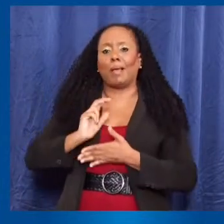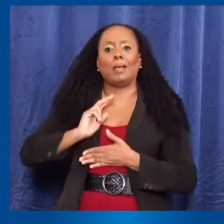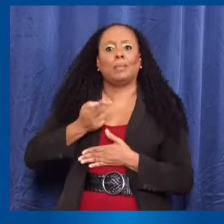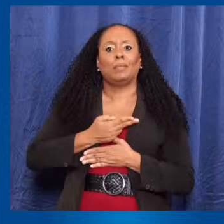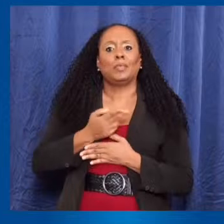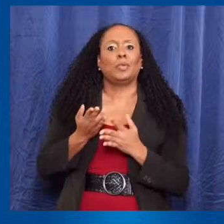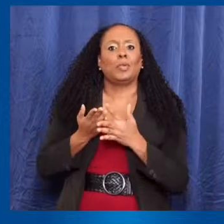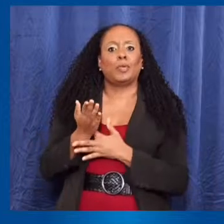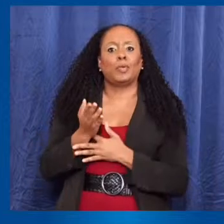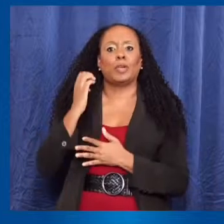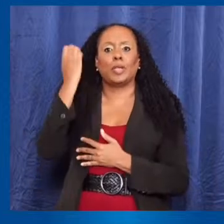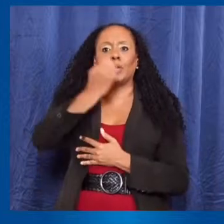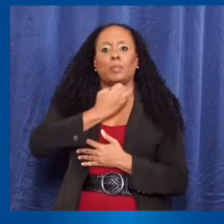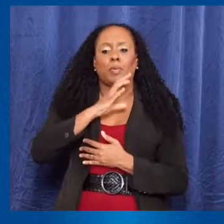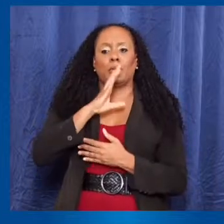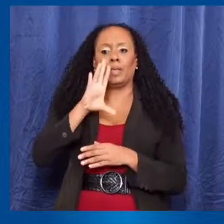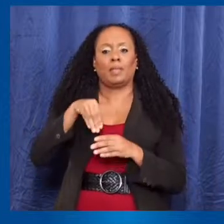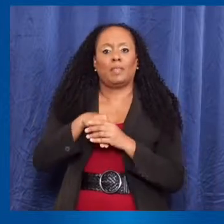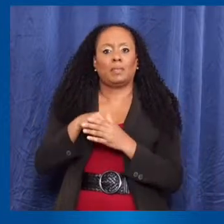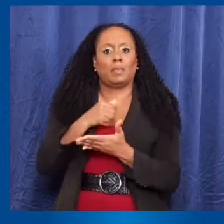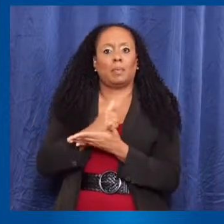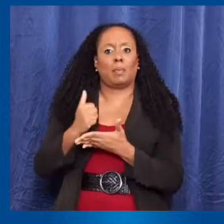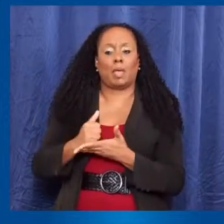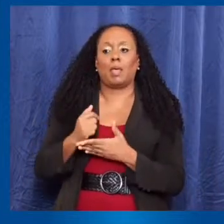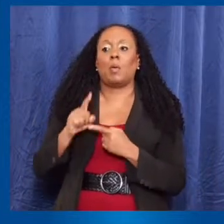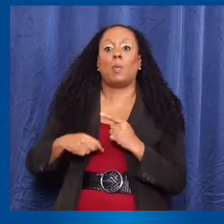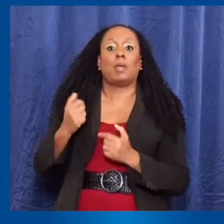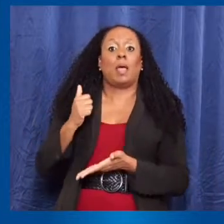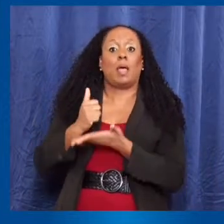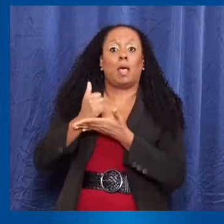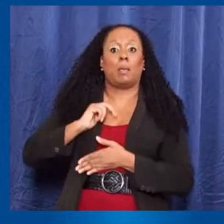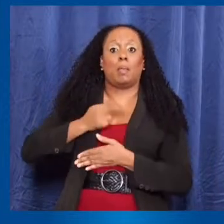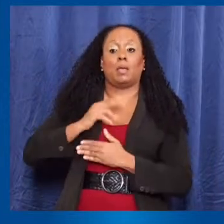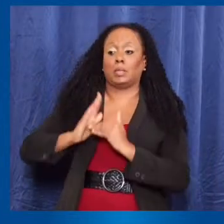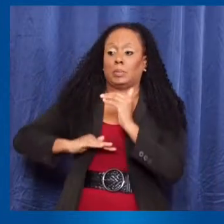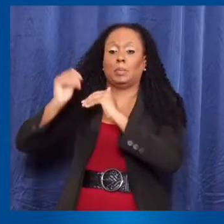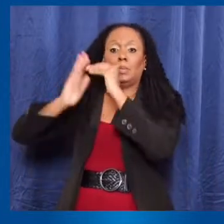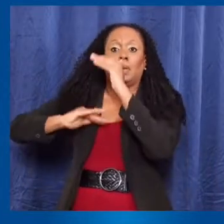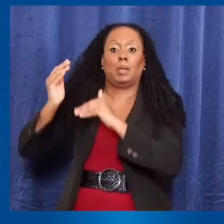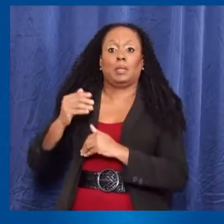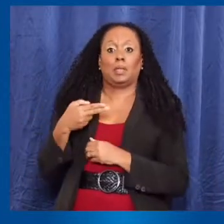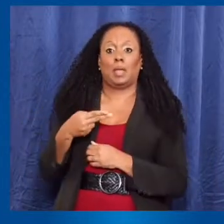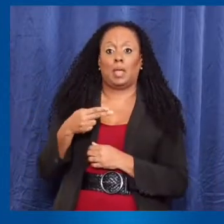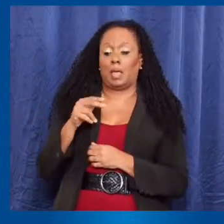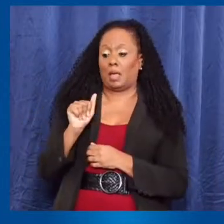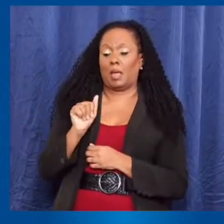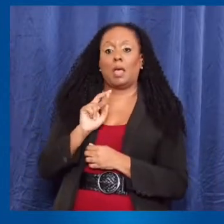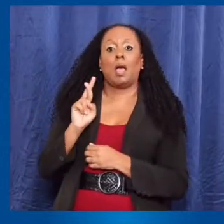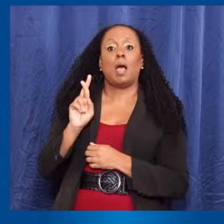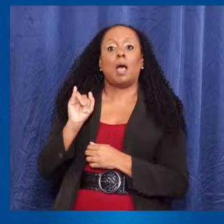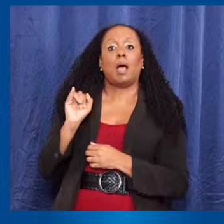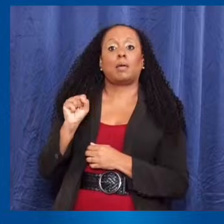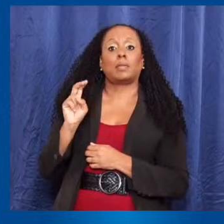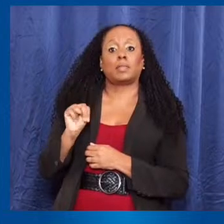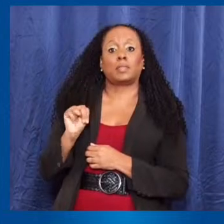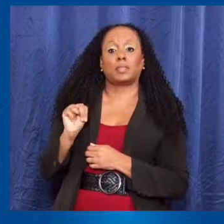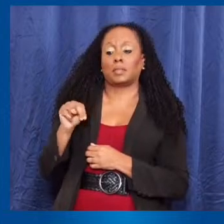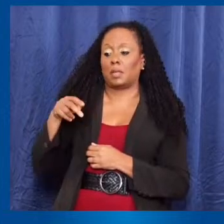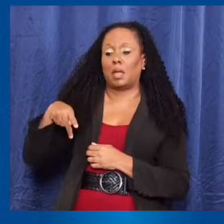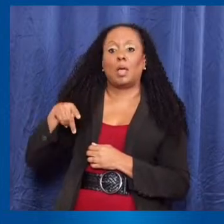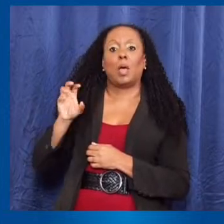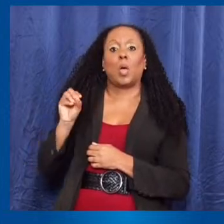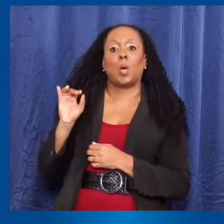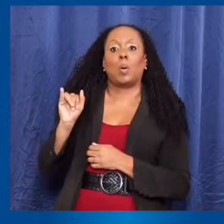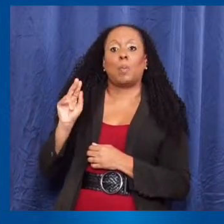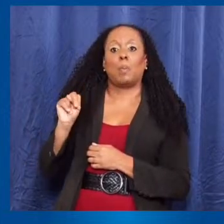Investment Bank with Harrison's Point, which once again, for the first time, we are not traditionally a country